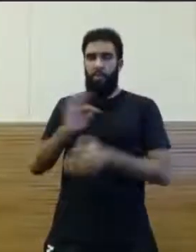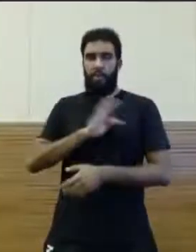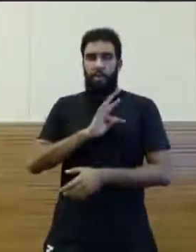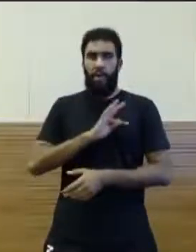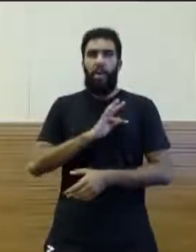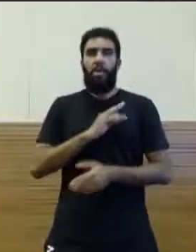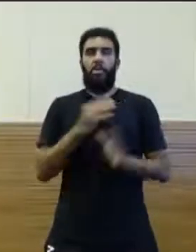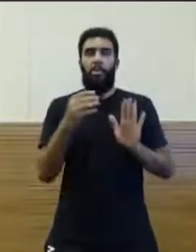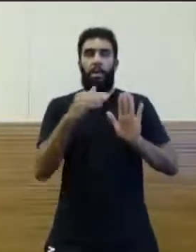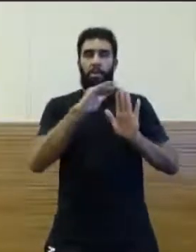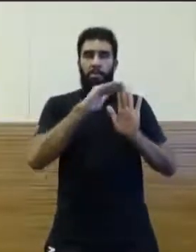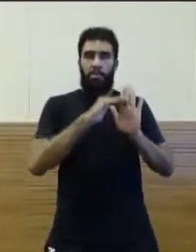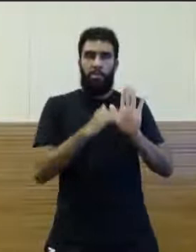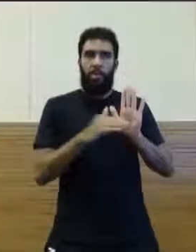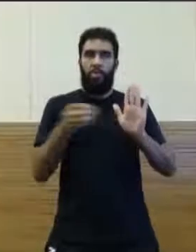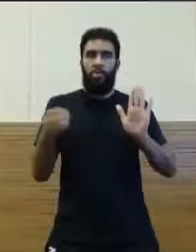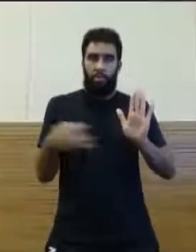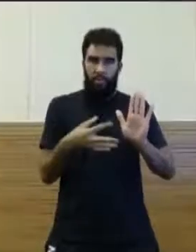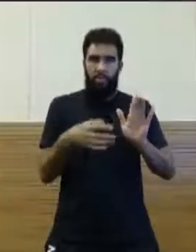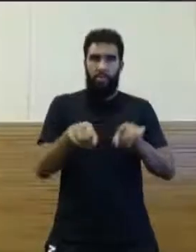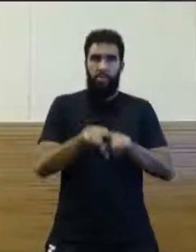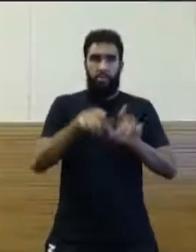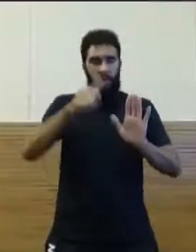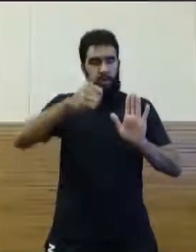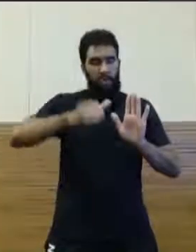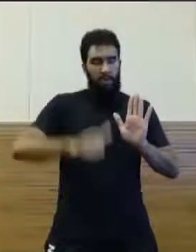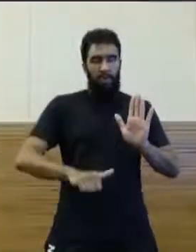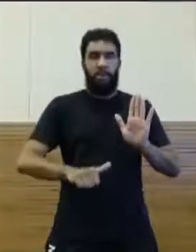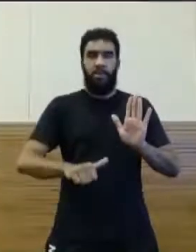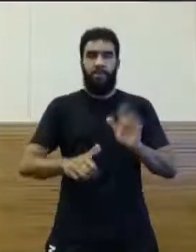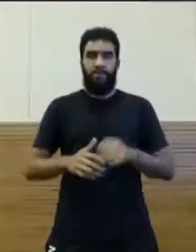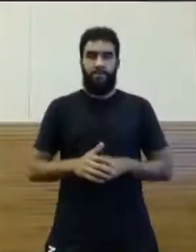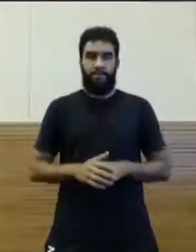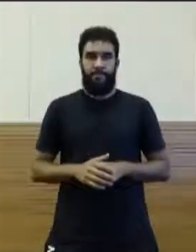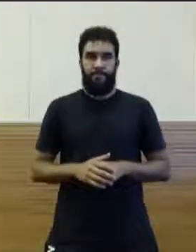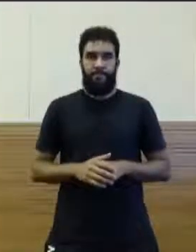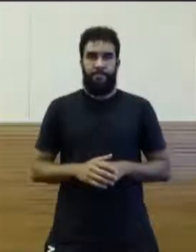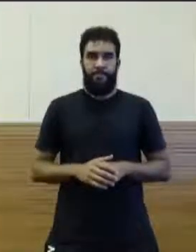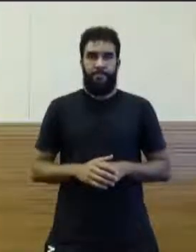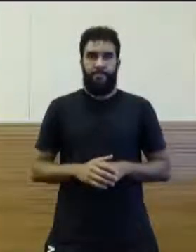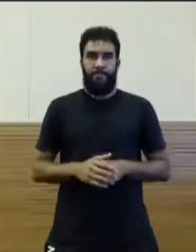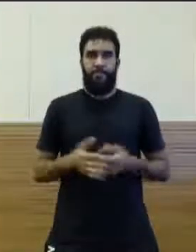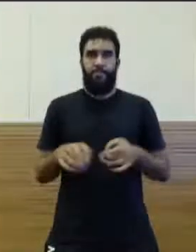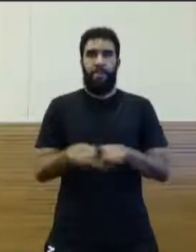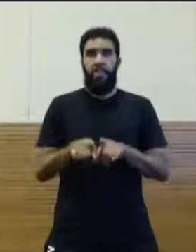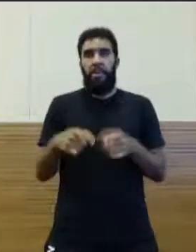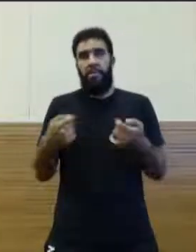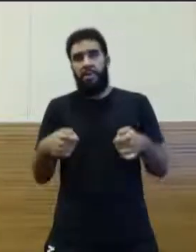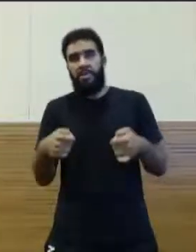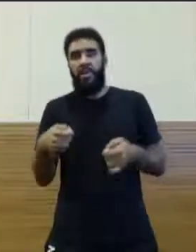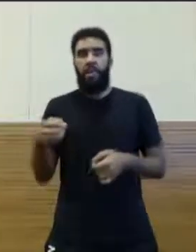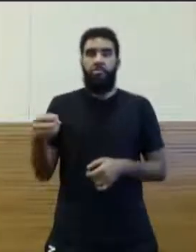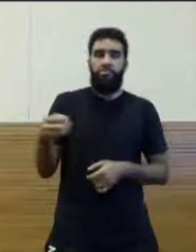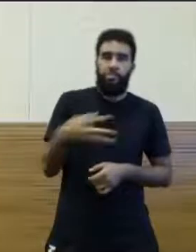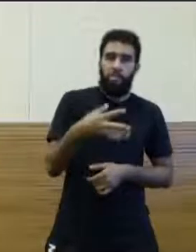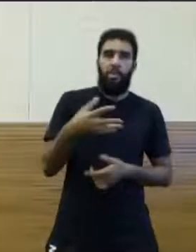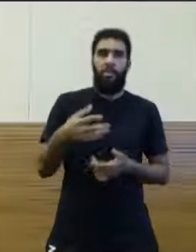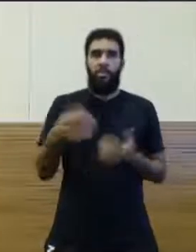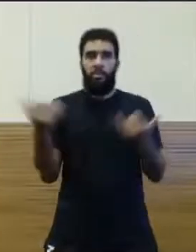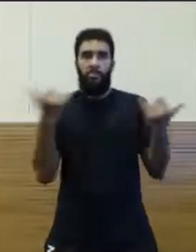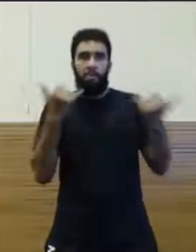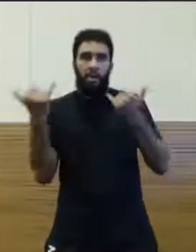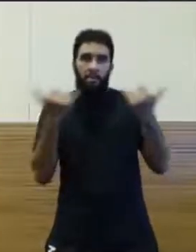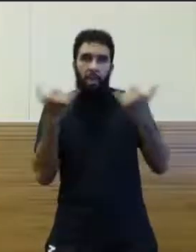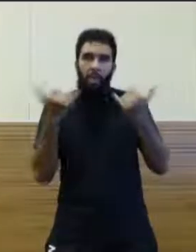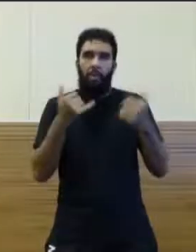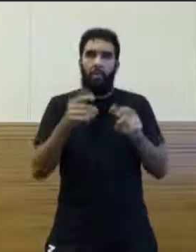and which defines the way to update these guides to make the evaluation of the current state of those guidelines